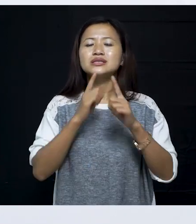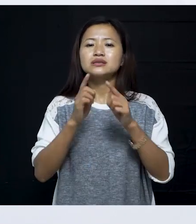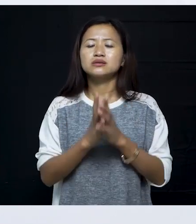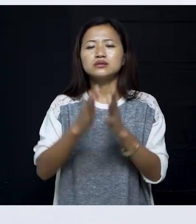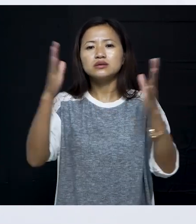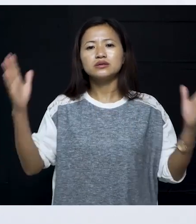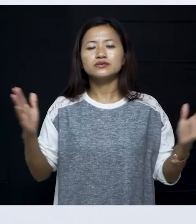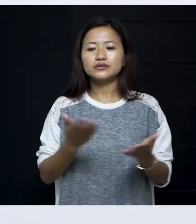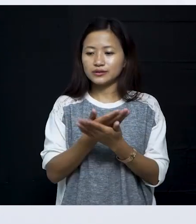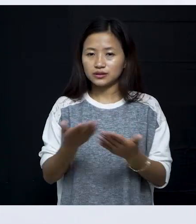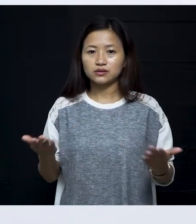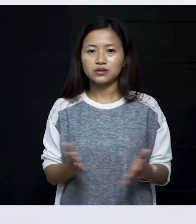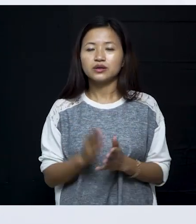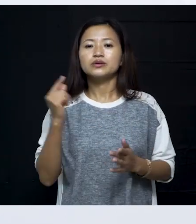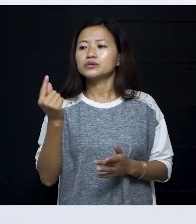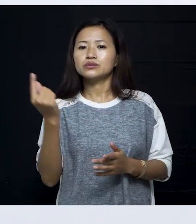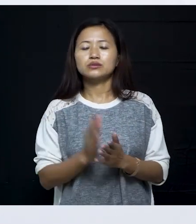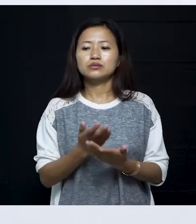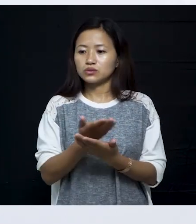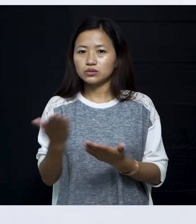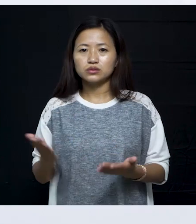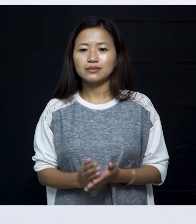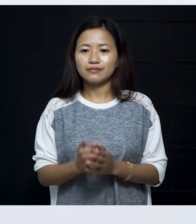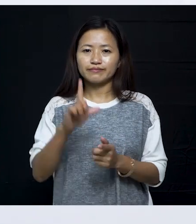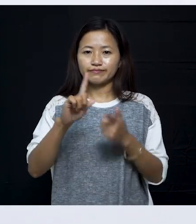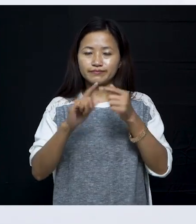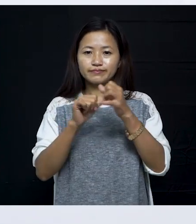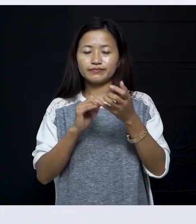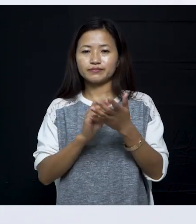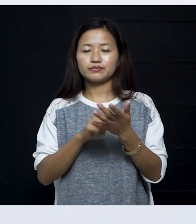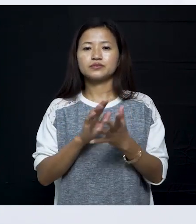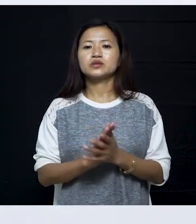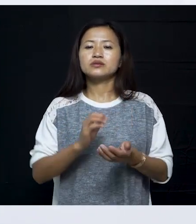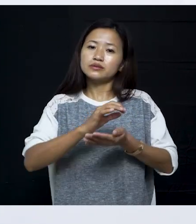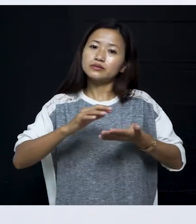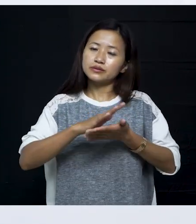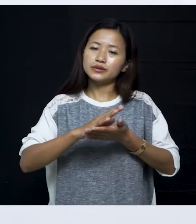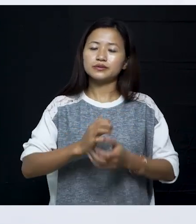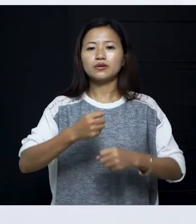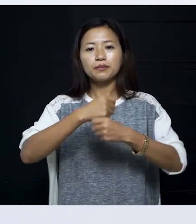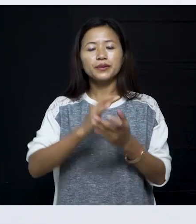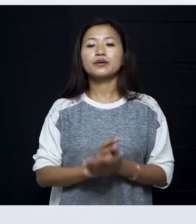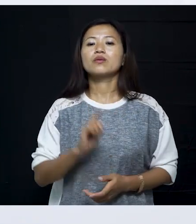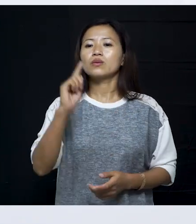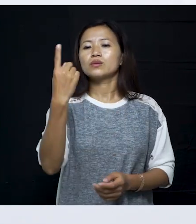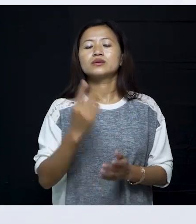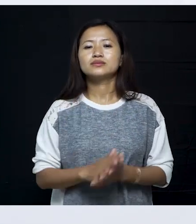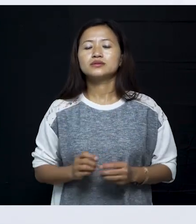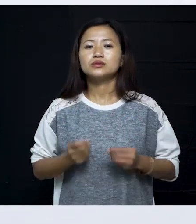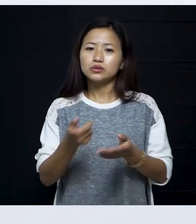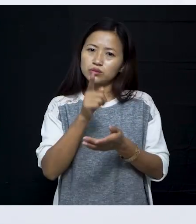a lot of things, and you can use those lessons to create one. For instance, I can suggest that you